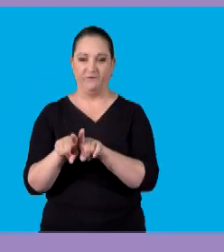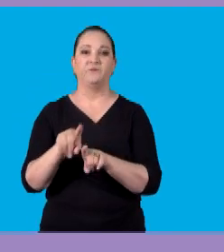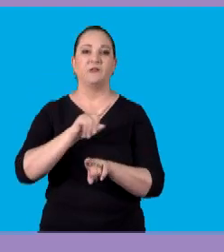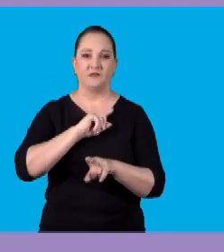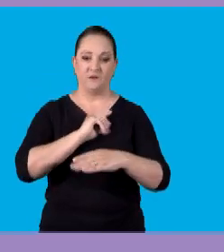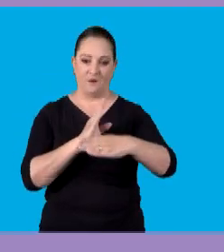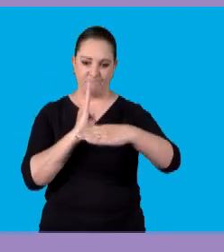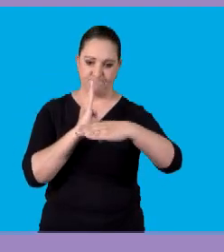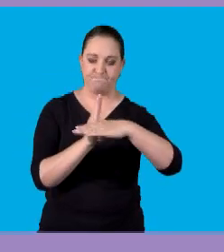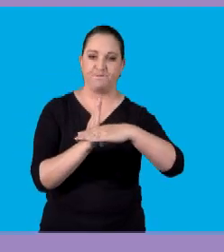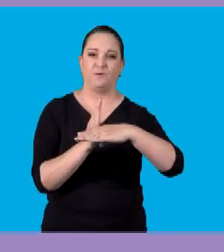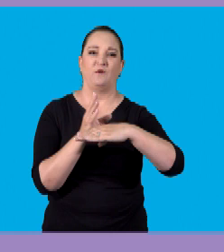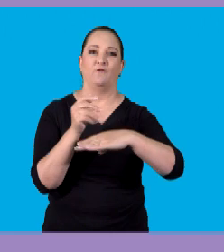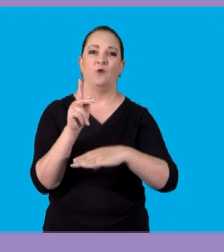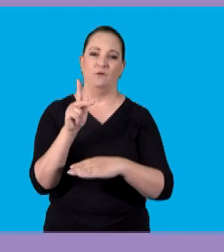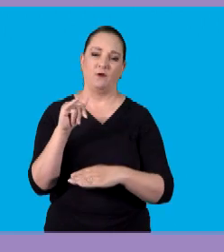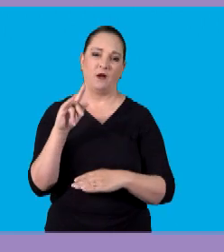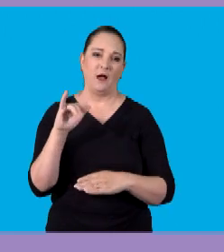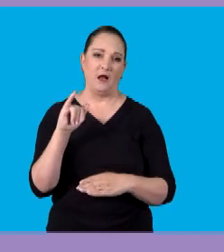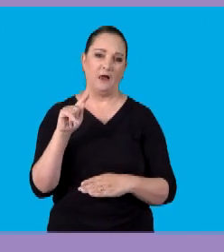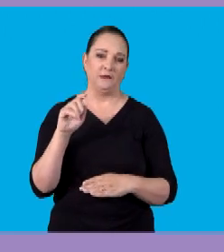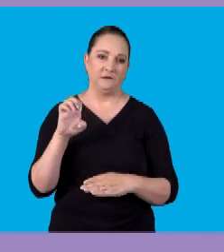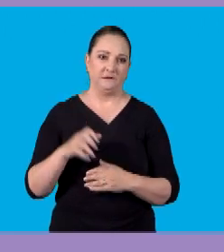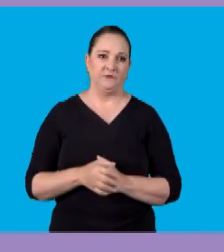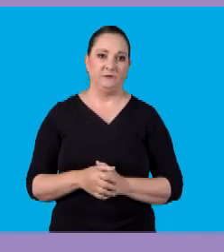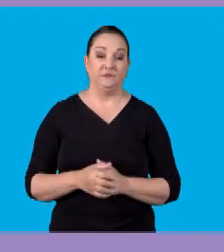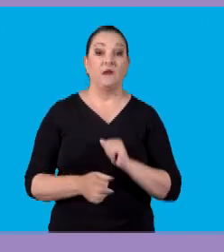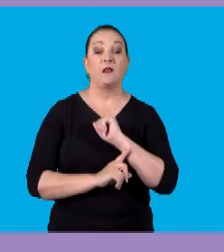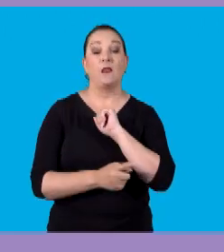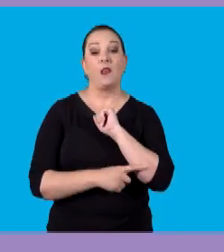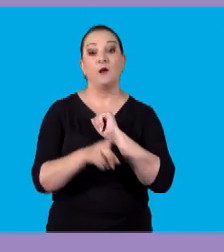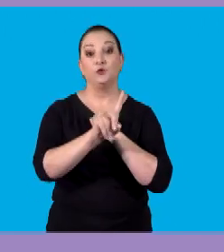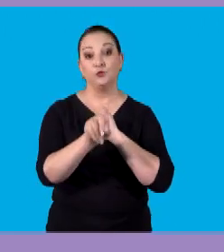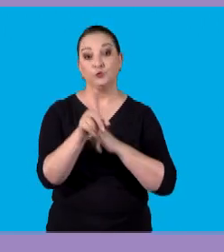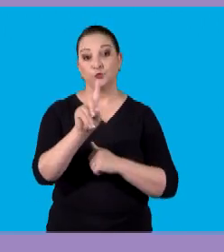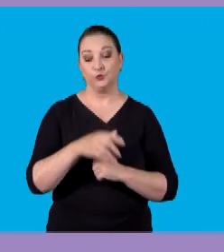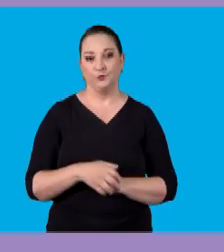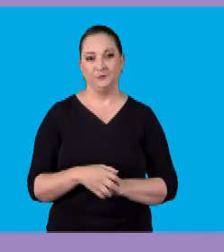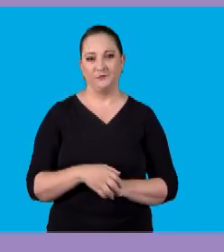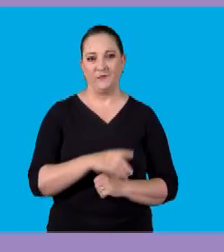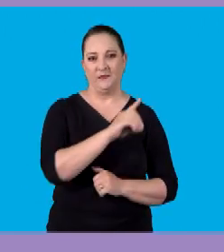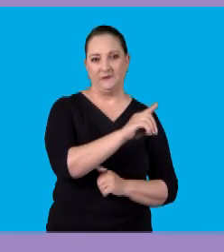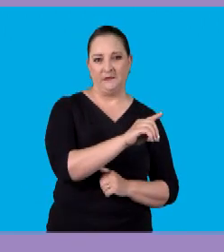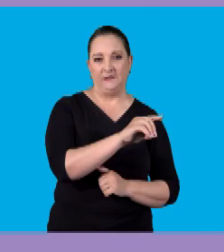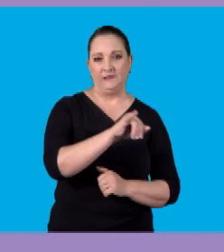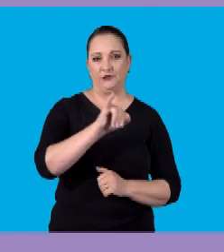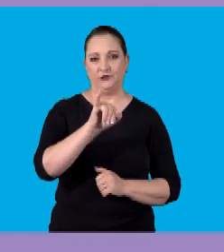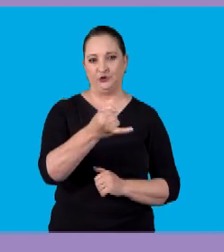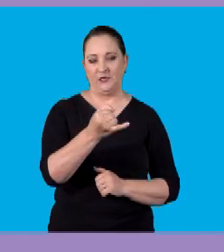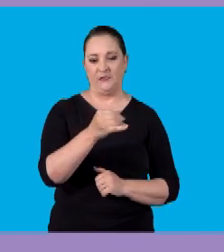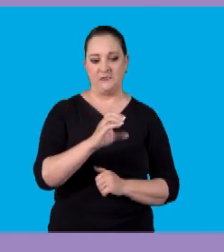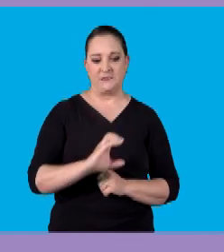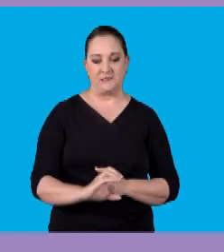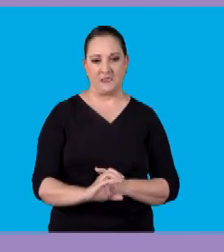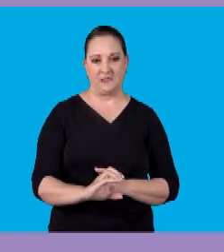diagonal in a kite. Let's move on to the last question, and that is the size of DJC.